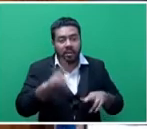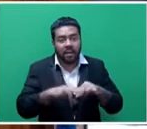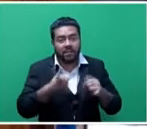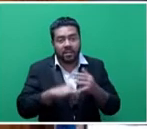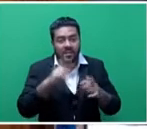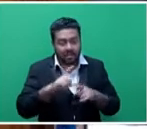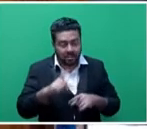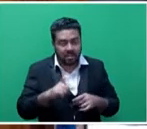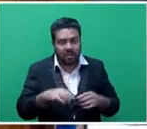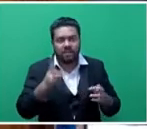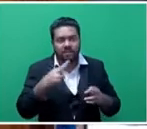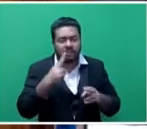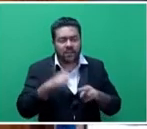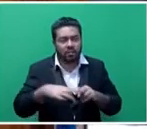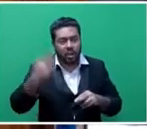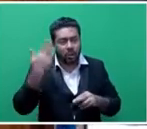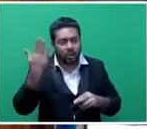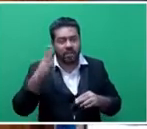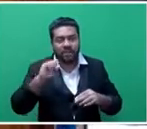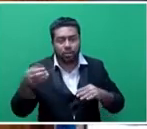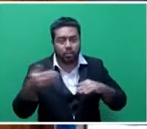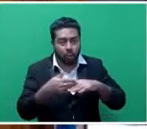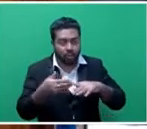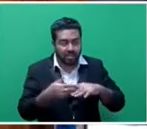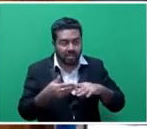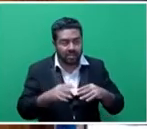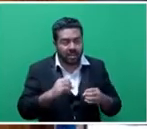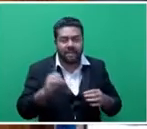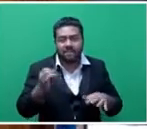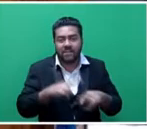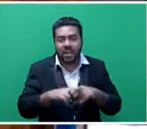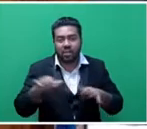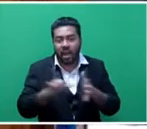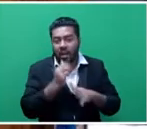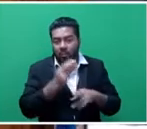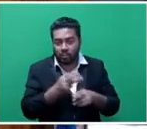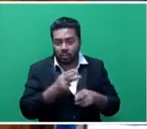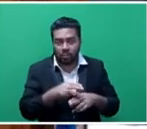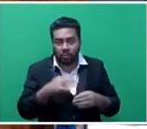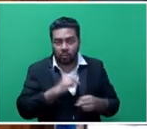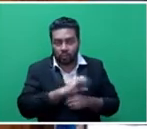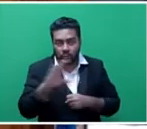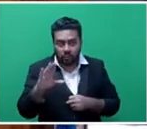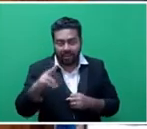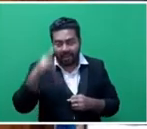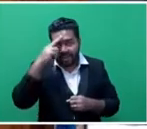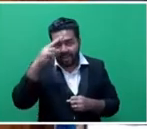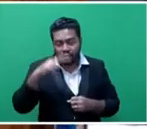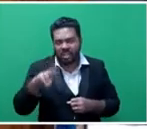Heavy Industries Limited, Fiji Ports Corporation, Fiji Hardwood Corporation Limited, National Center